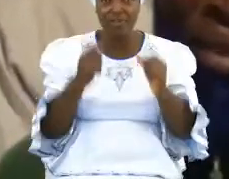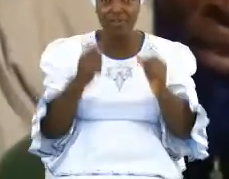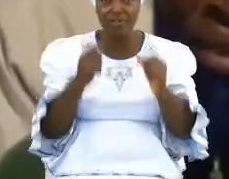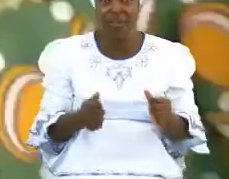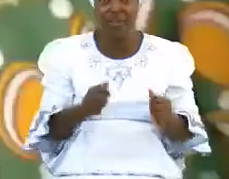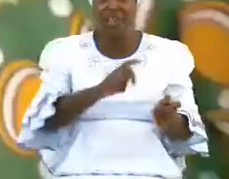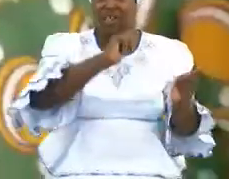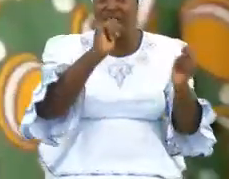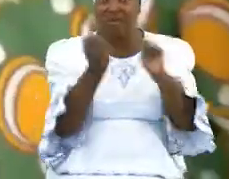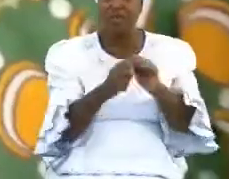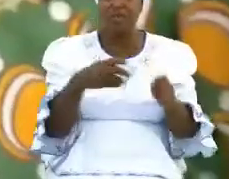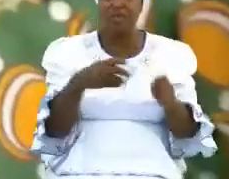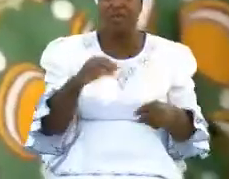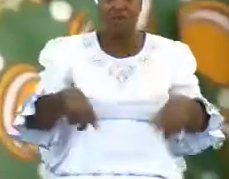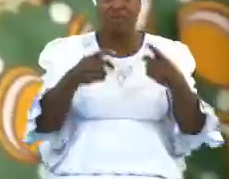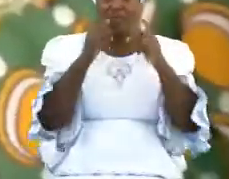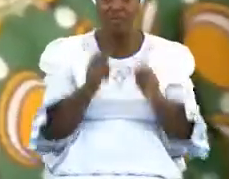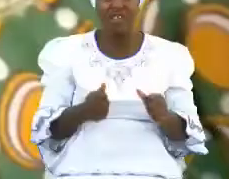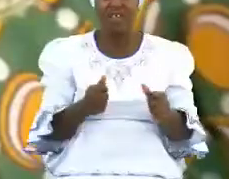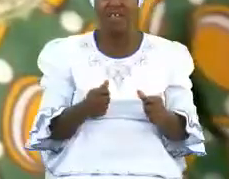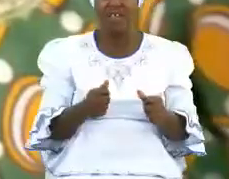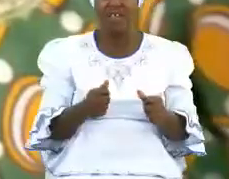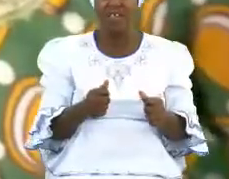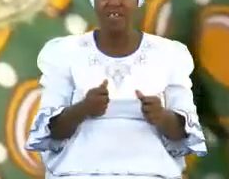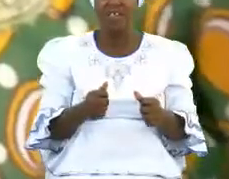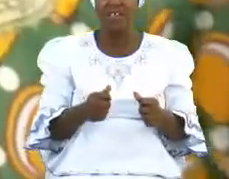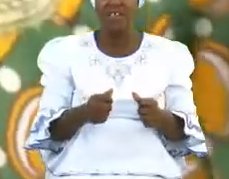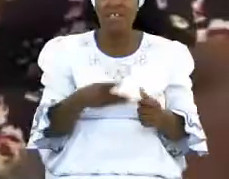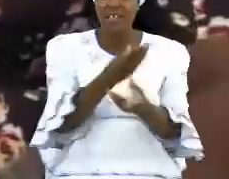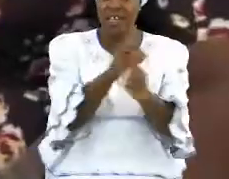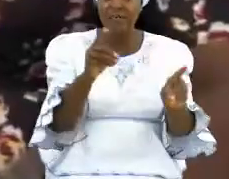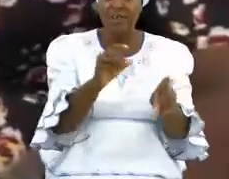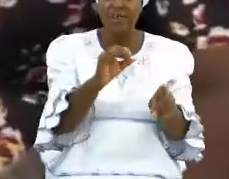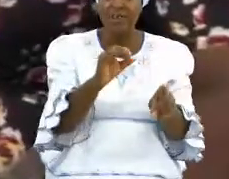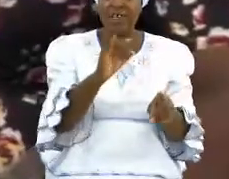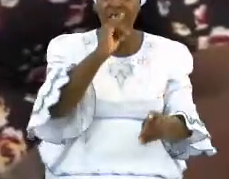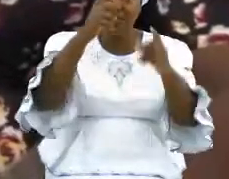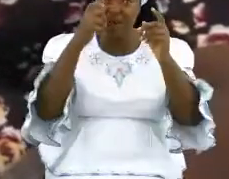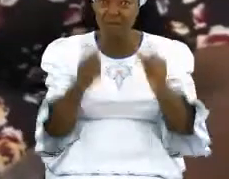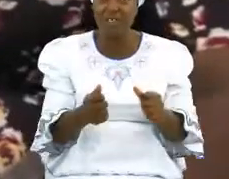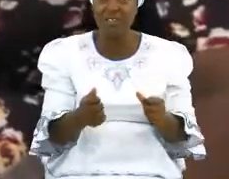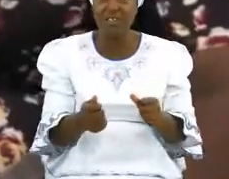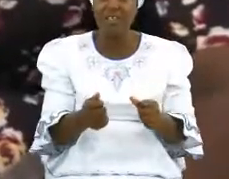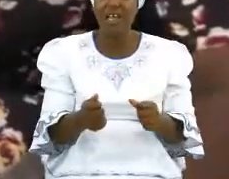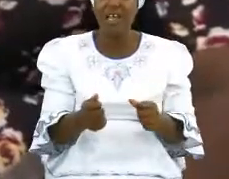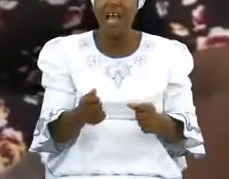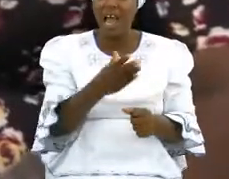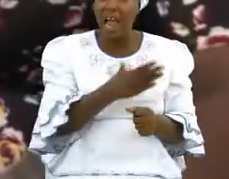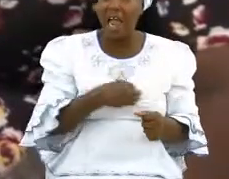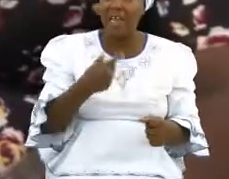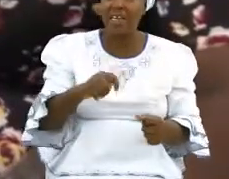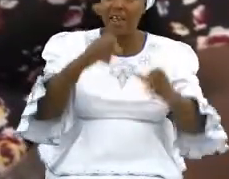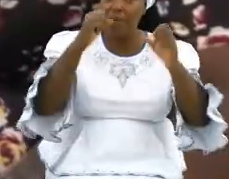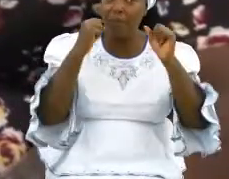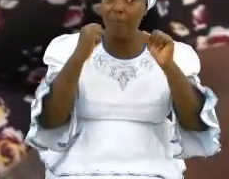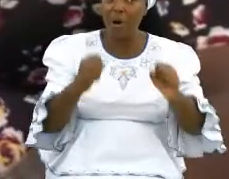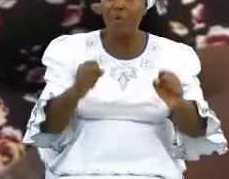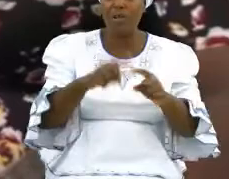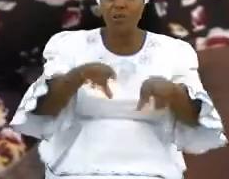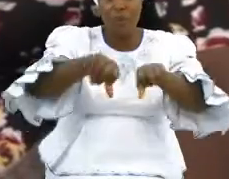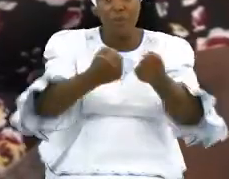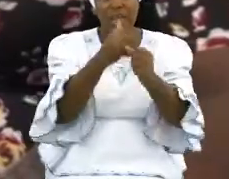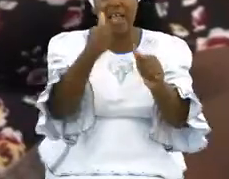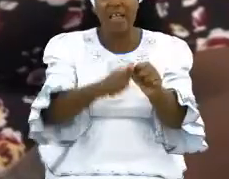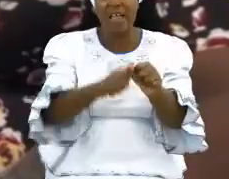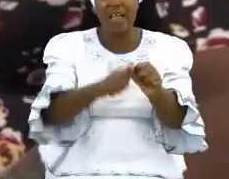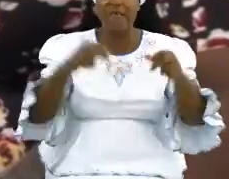life immediate. Deliverance immediate. And the power to break every yoke